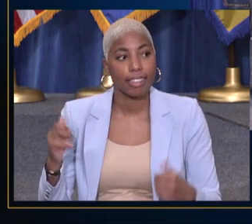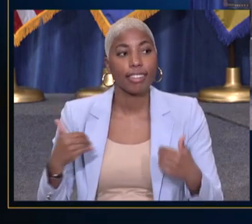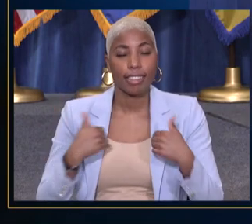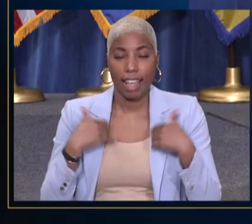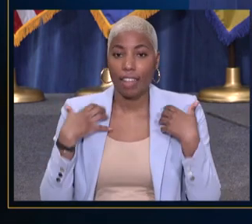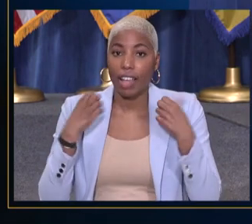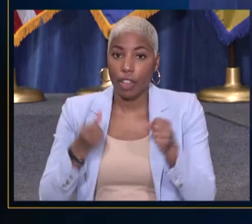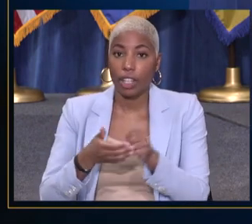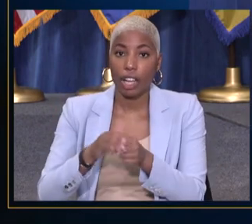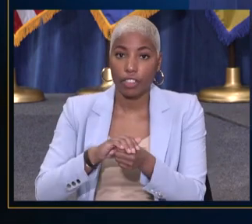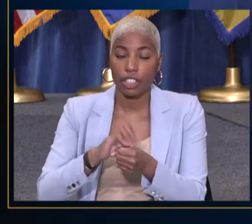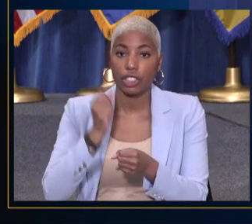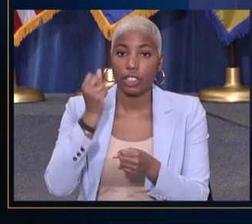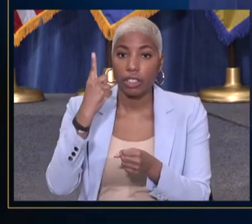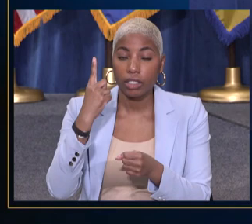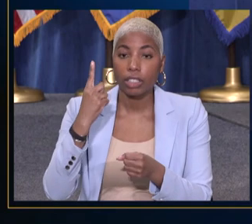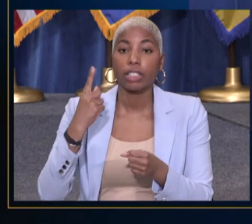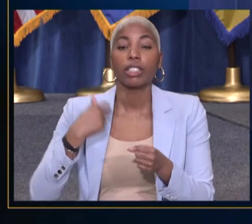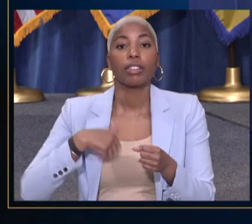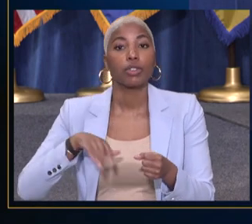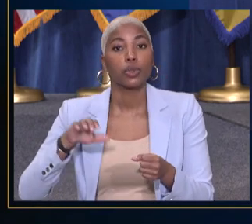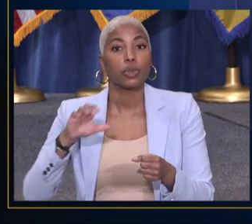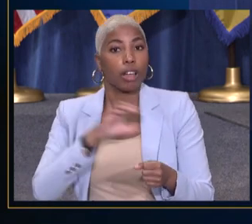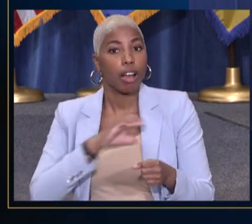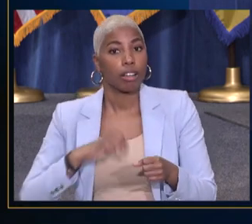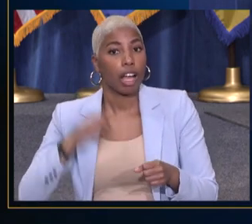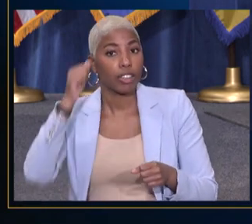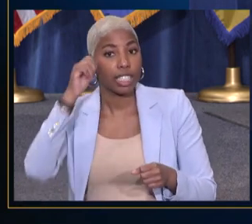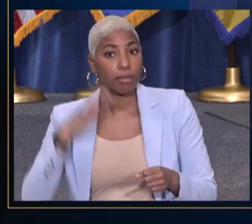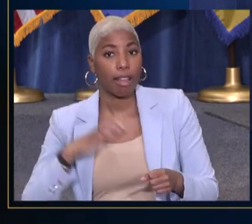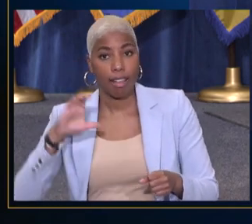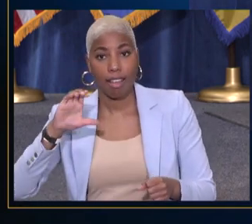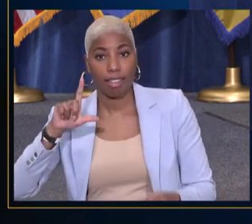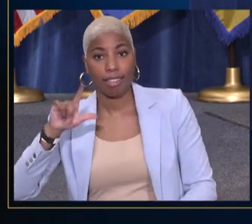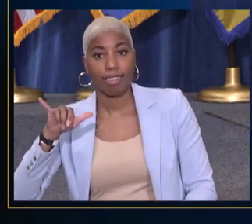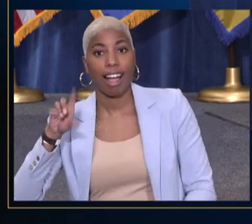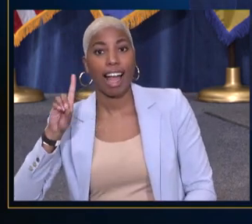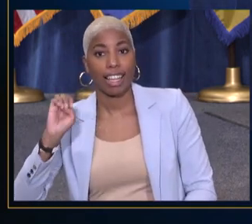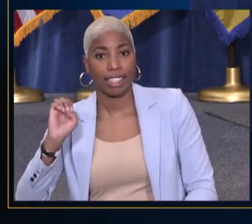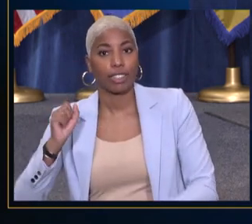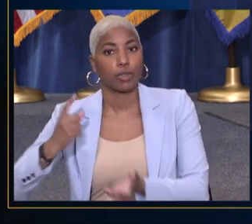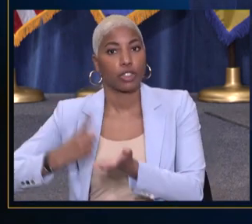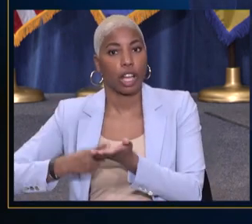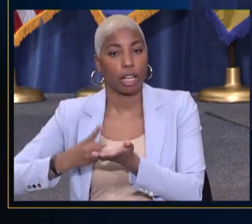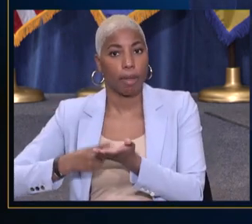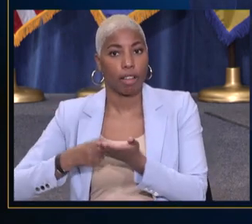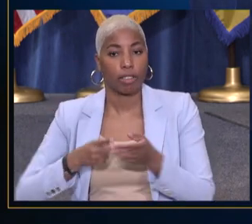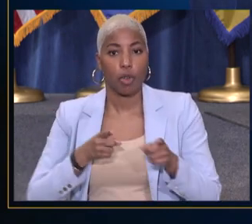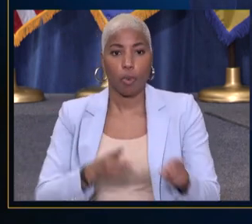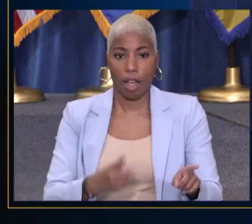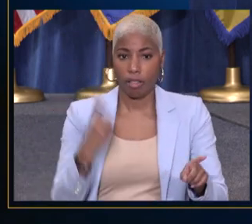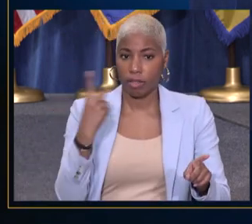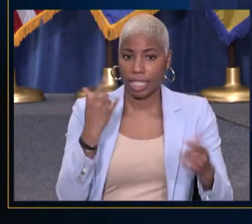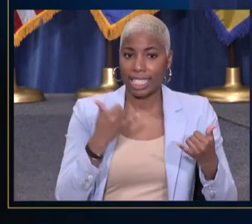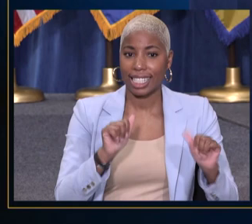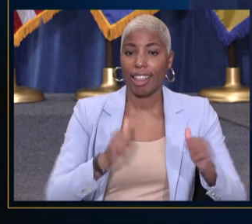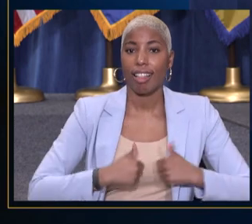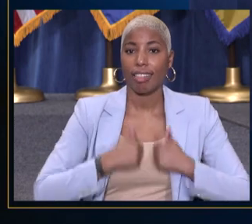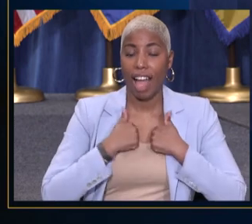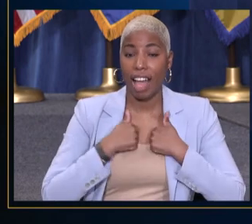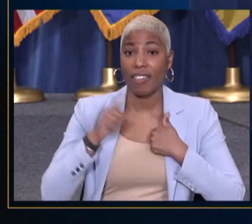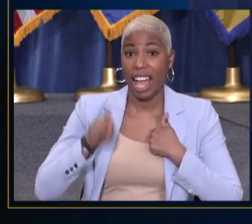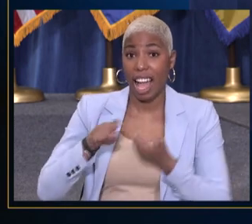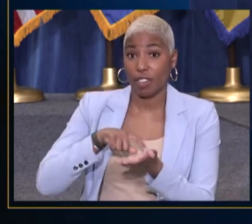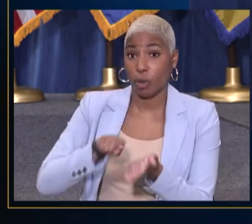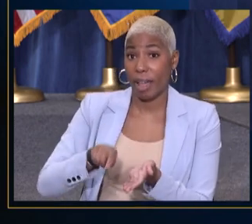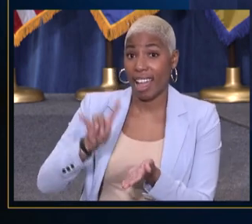coverage. But to hear Congressman Clyburn talk about when Miss Emily was still alive, having to pay $800 a